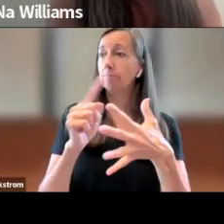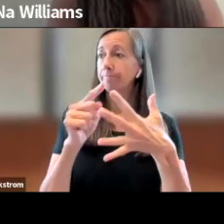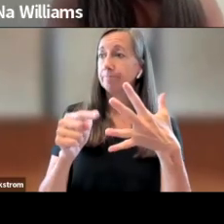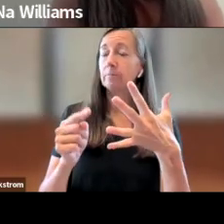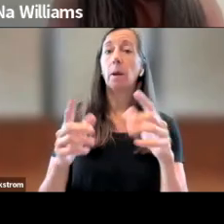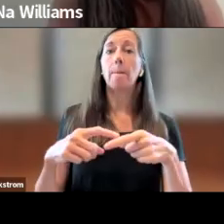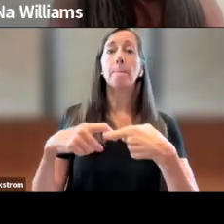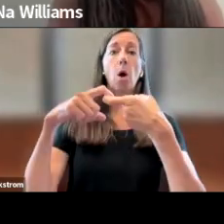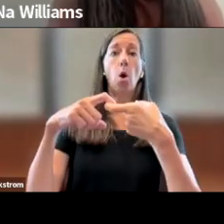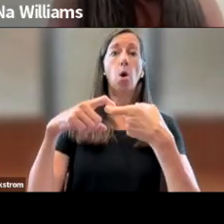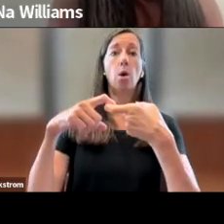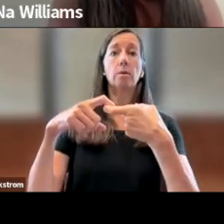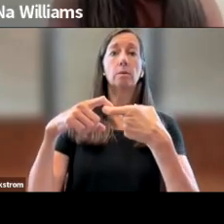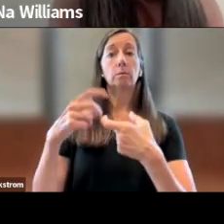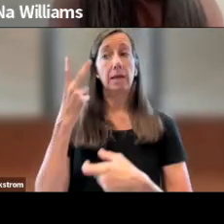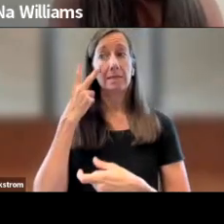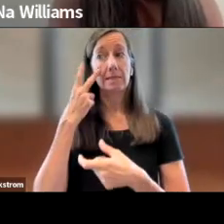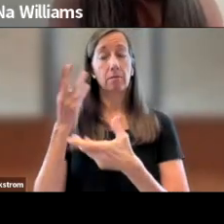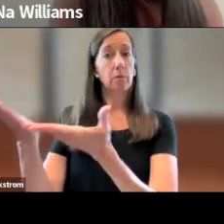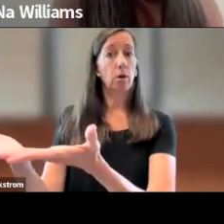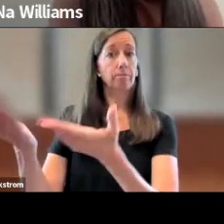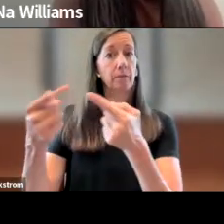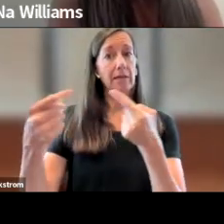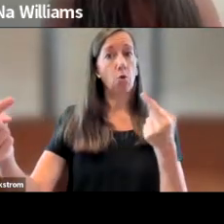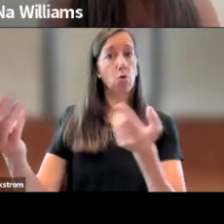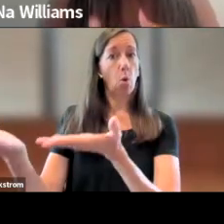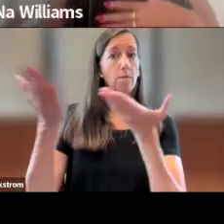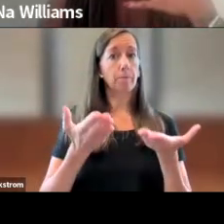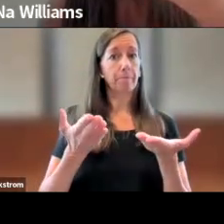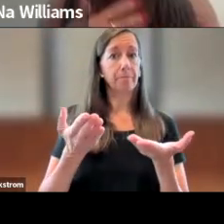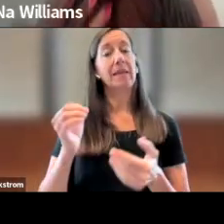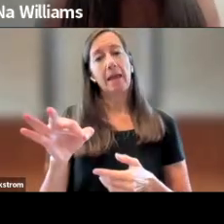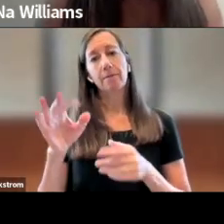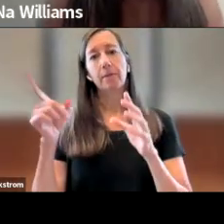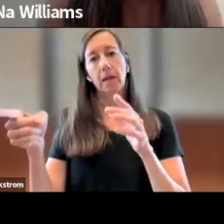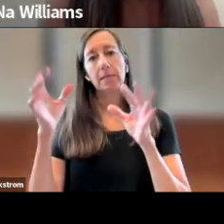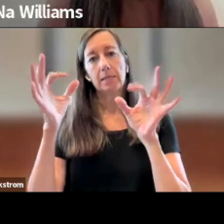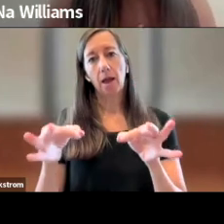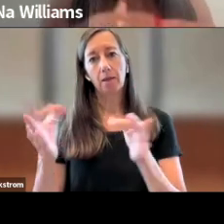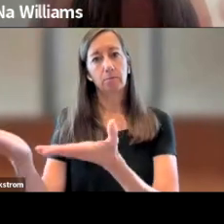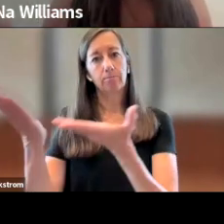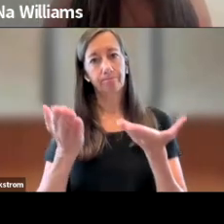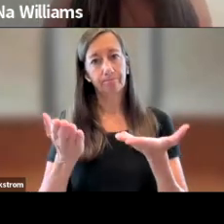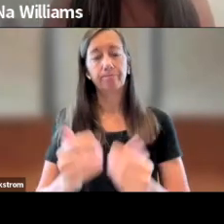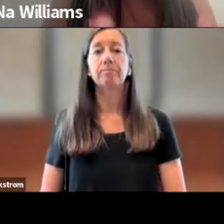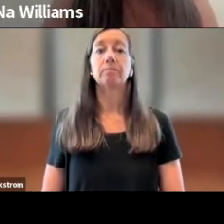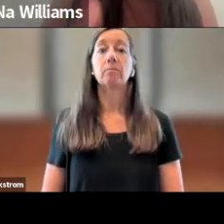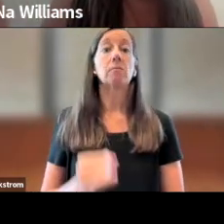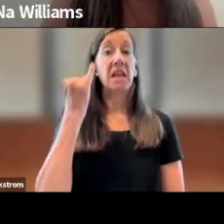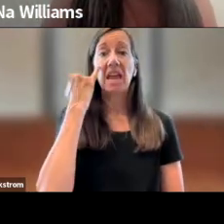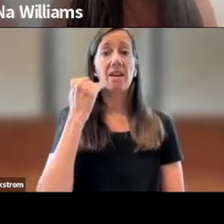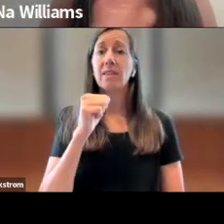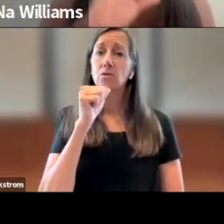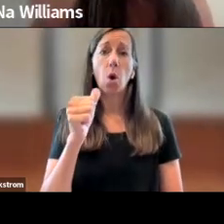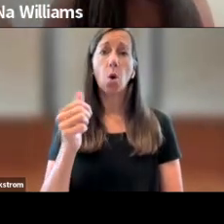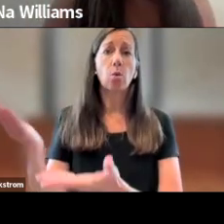their counter offer if they decide to bring forward one. If they don't, and they dismiss you and